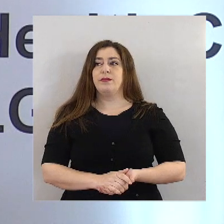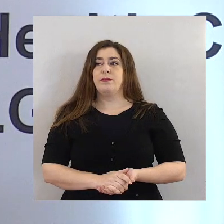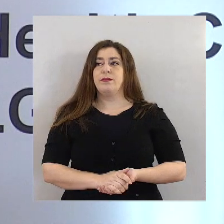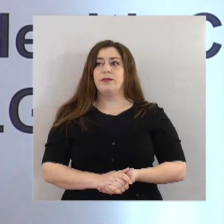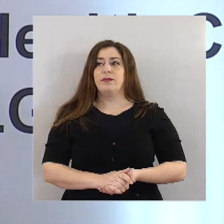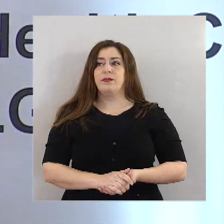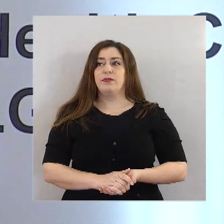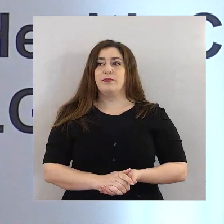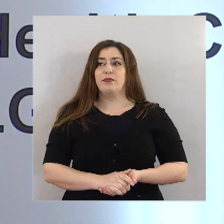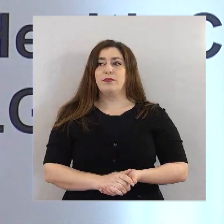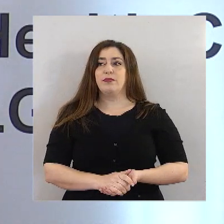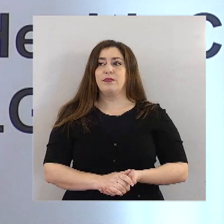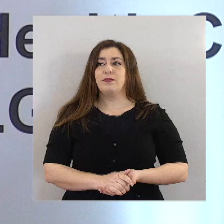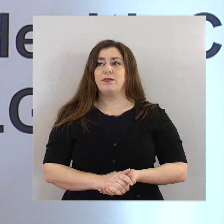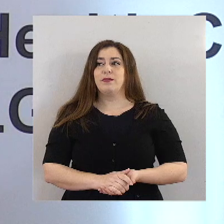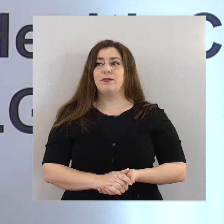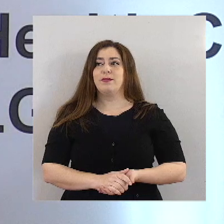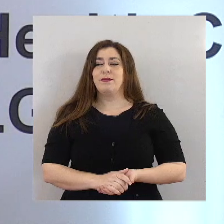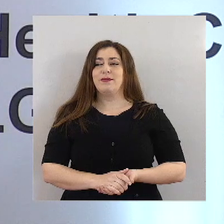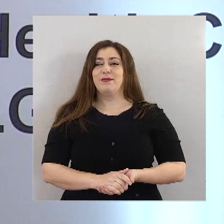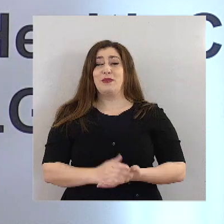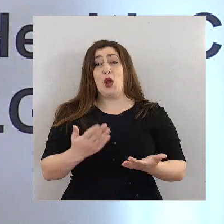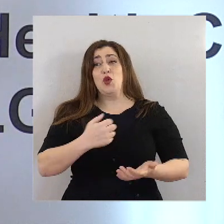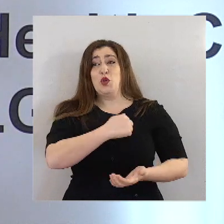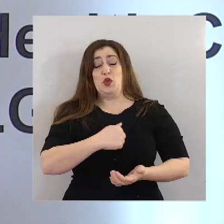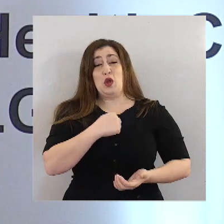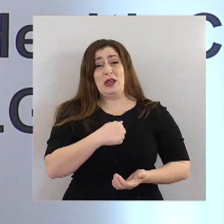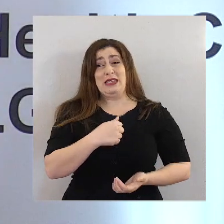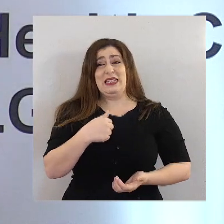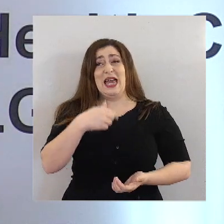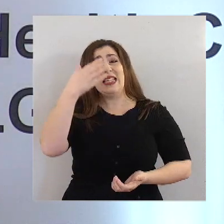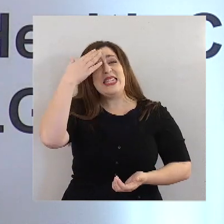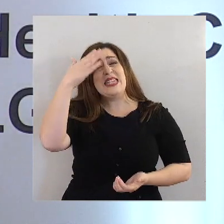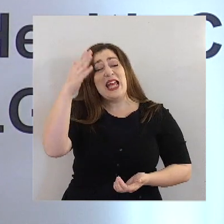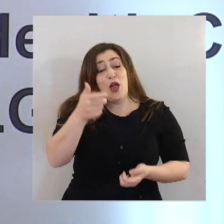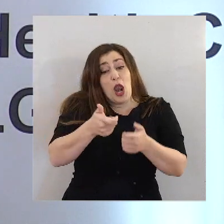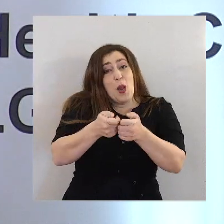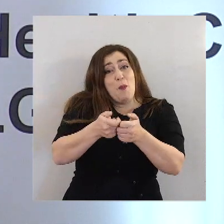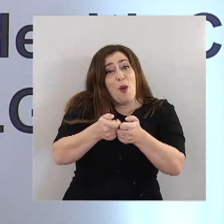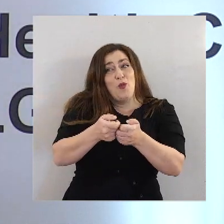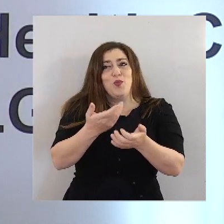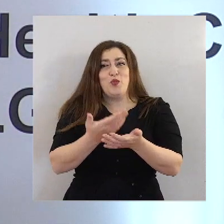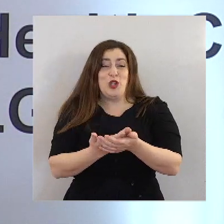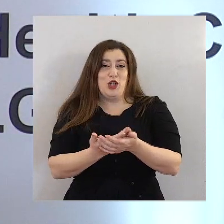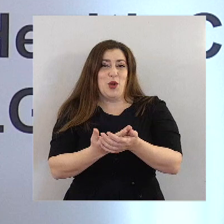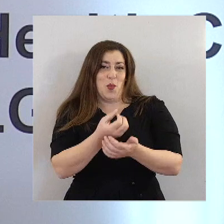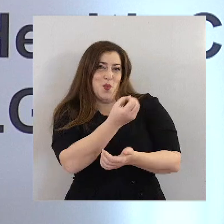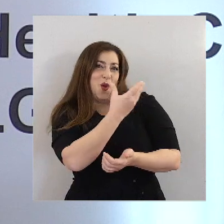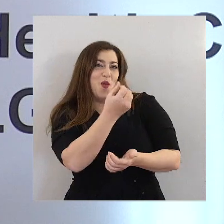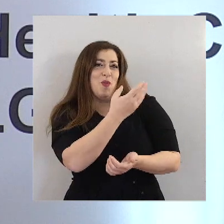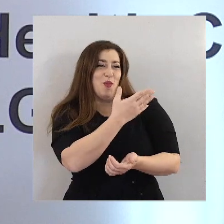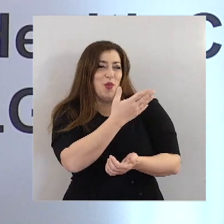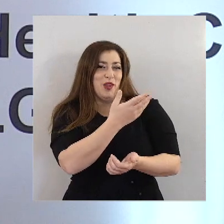Just 1 second, because I forgot the remote. If someone could please hand it to me.